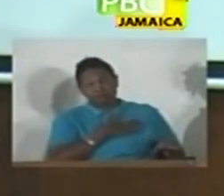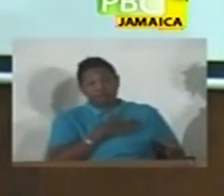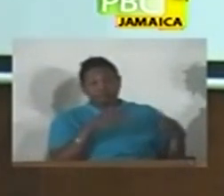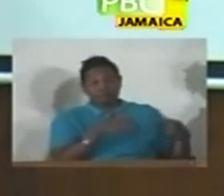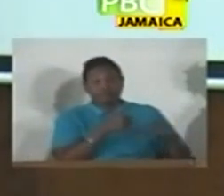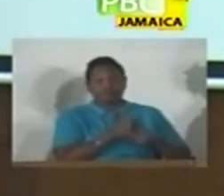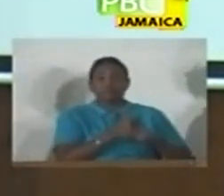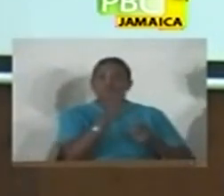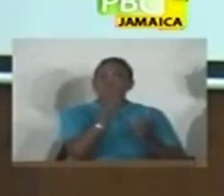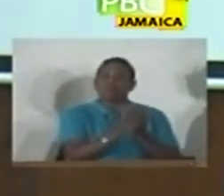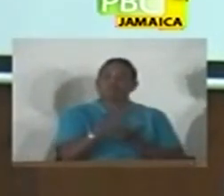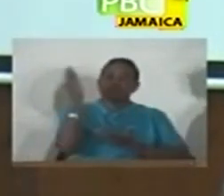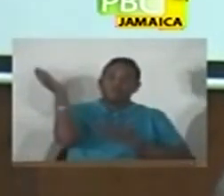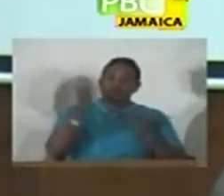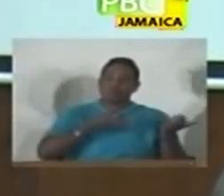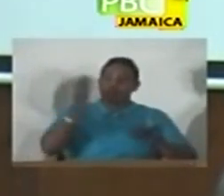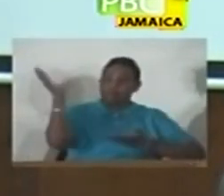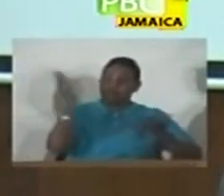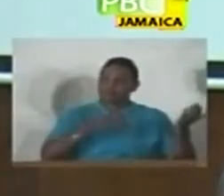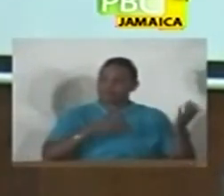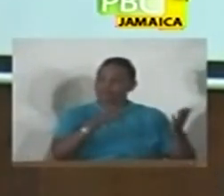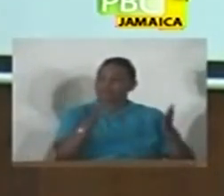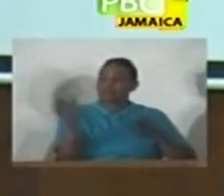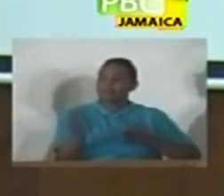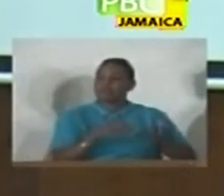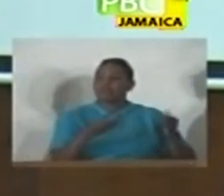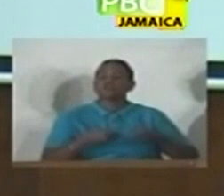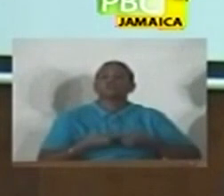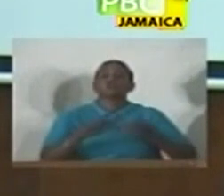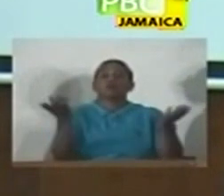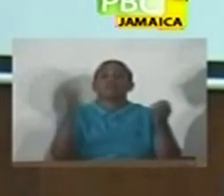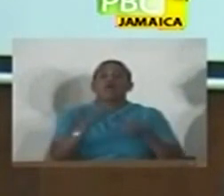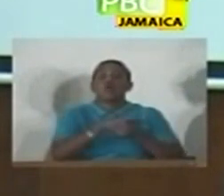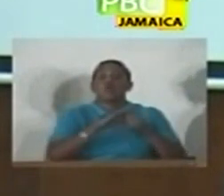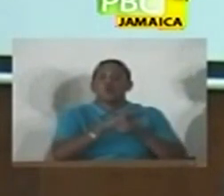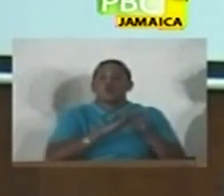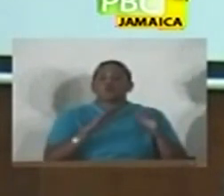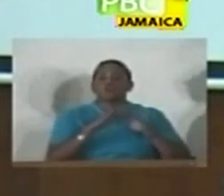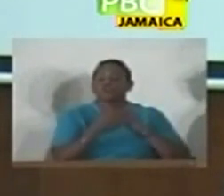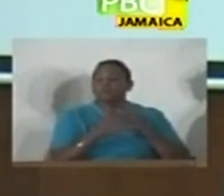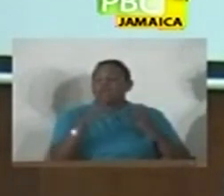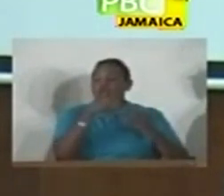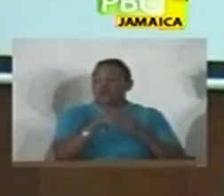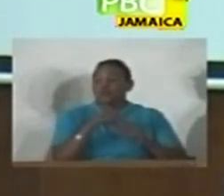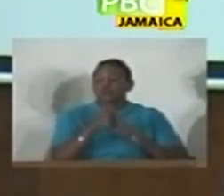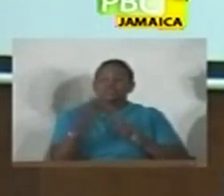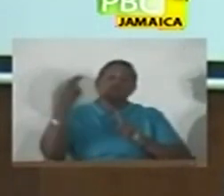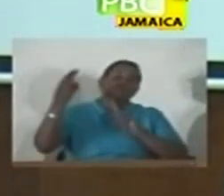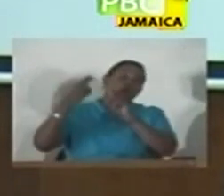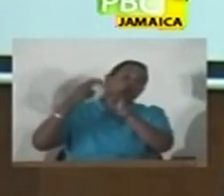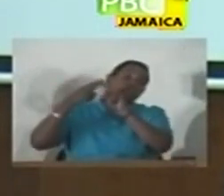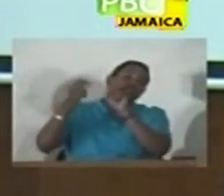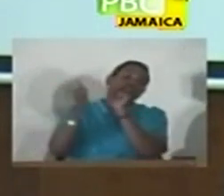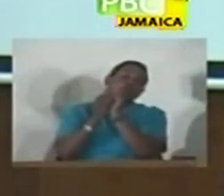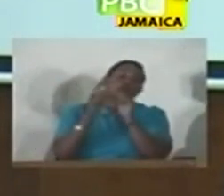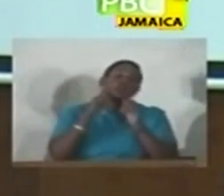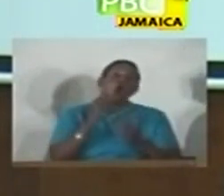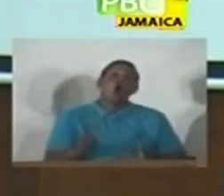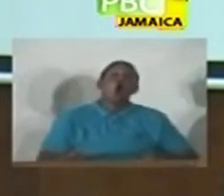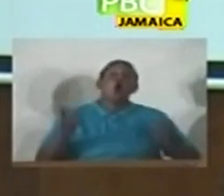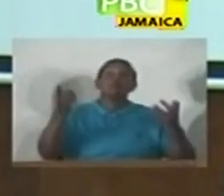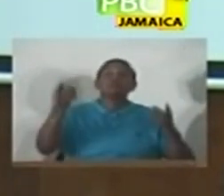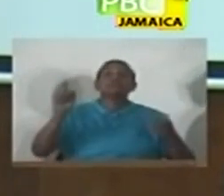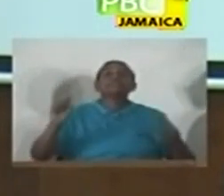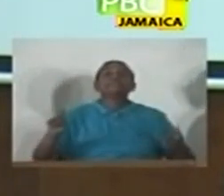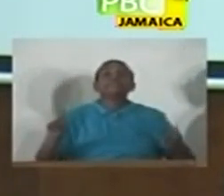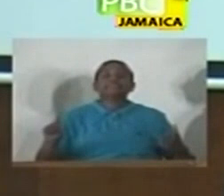of these crops, as they intend to supply the local market, including the hotels, with the amount